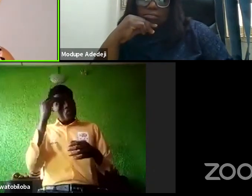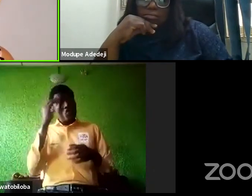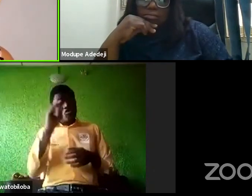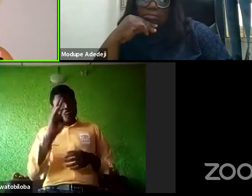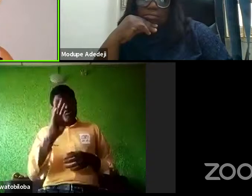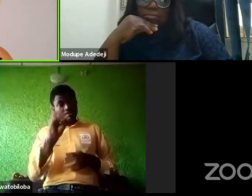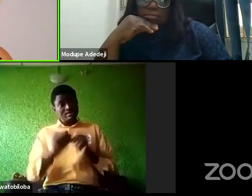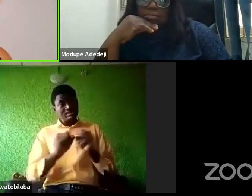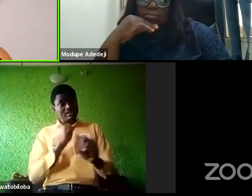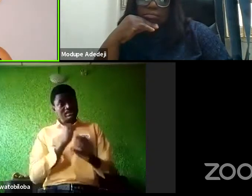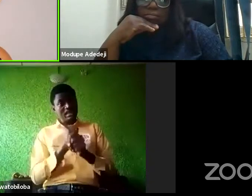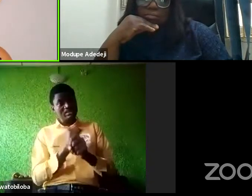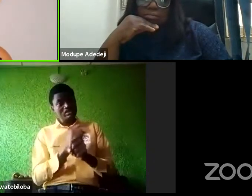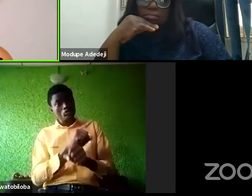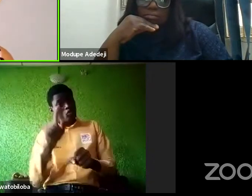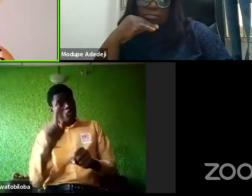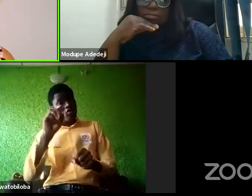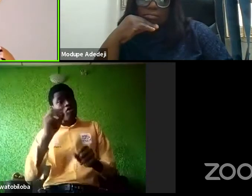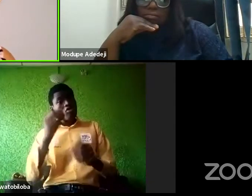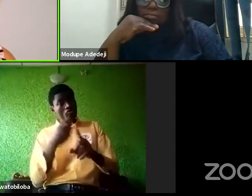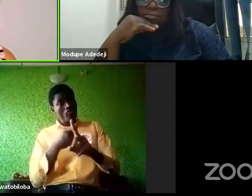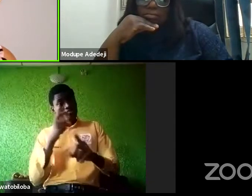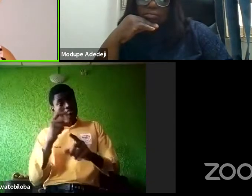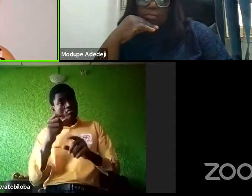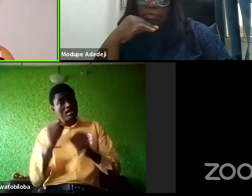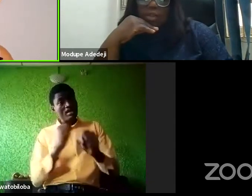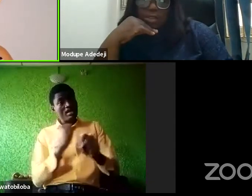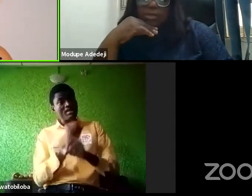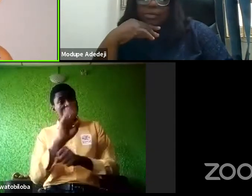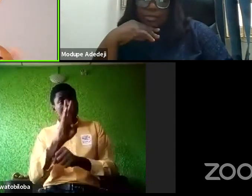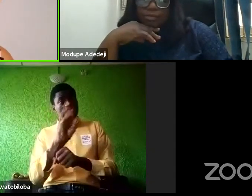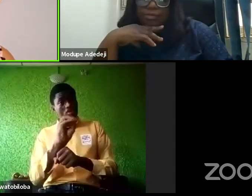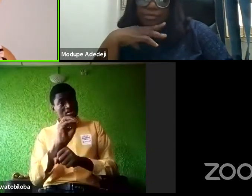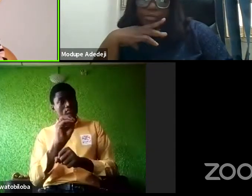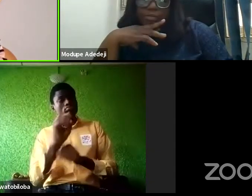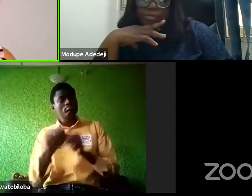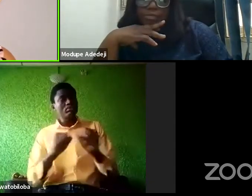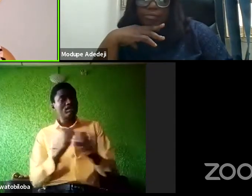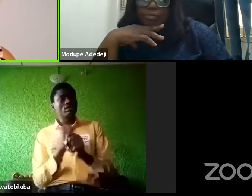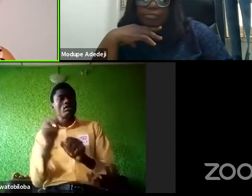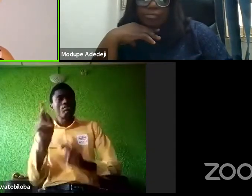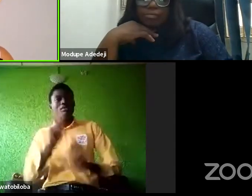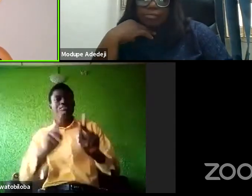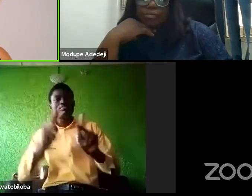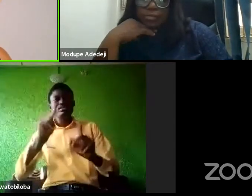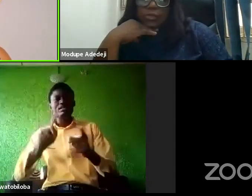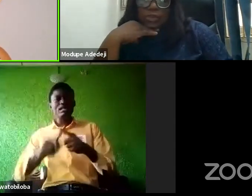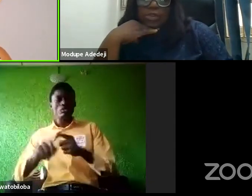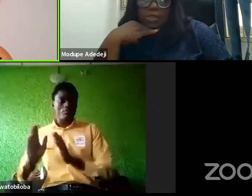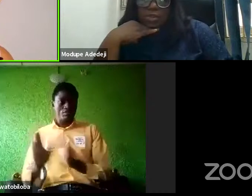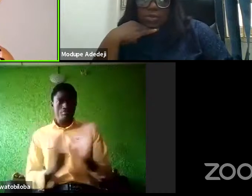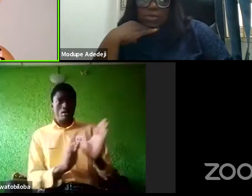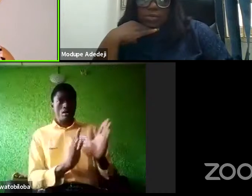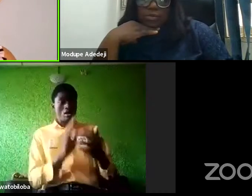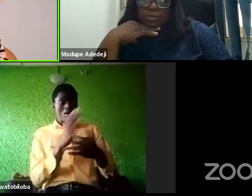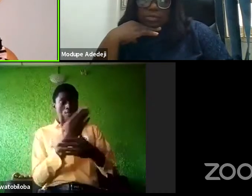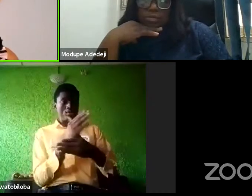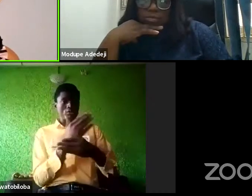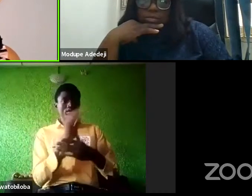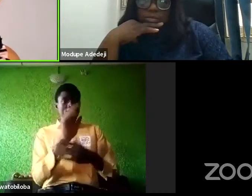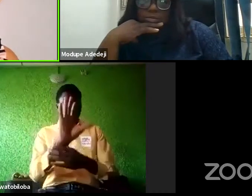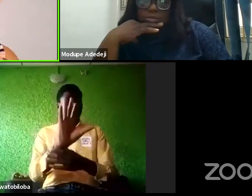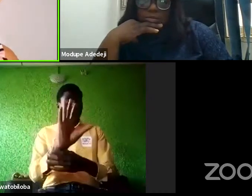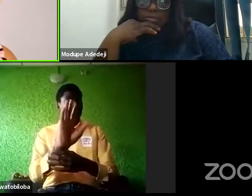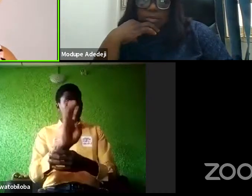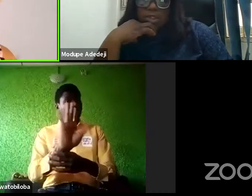times 40, from age 40, people should actually prepare for menopause between 45 to 55. And I'm also preparing.